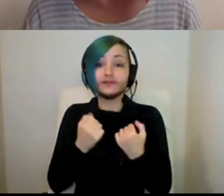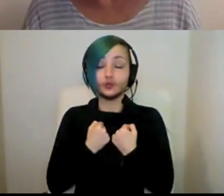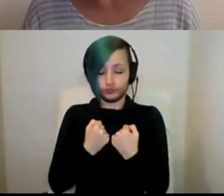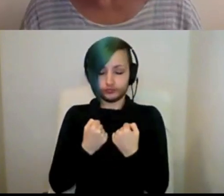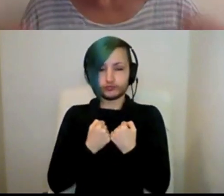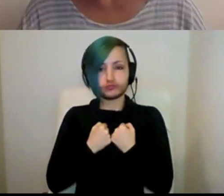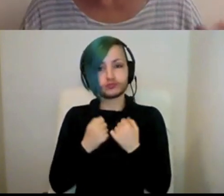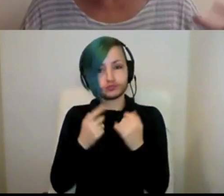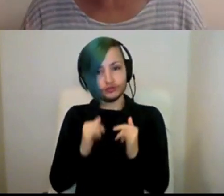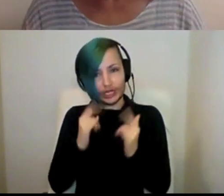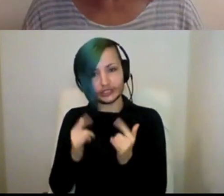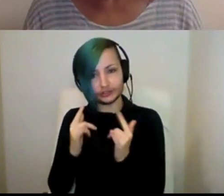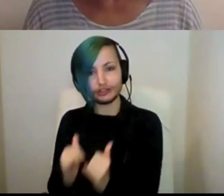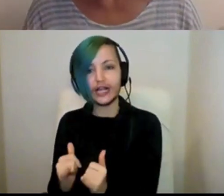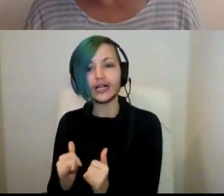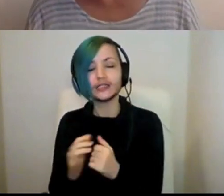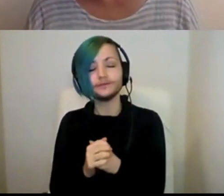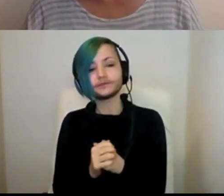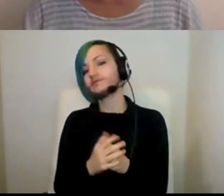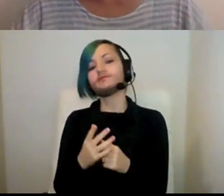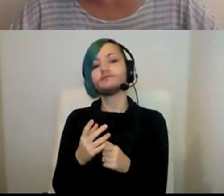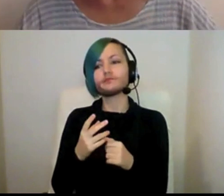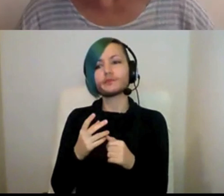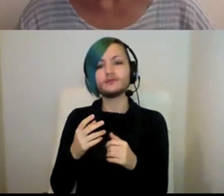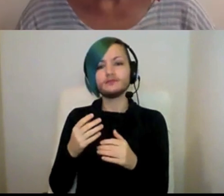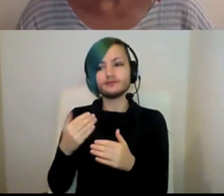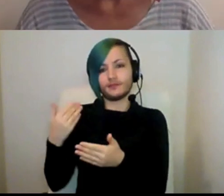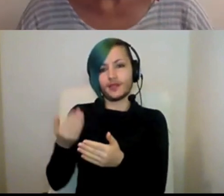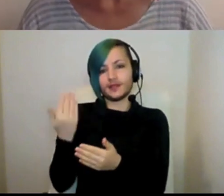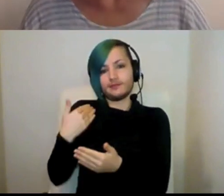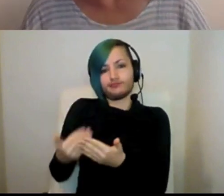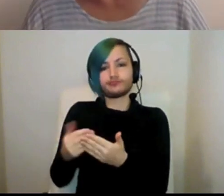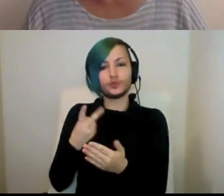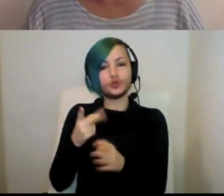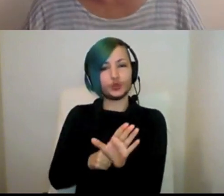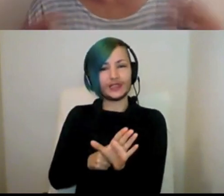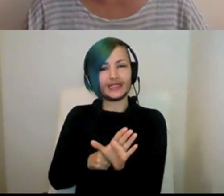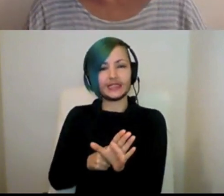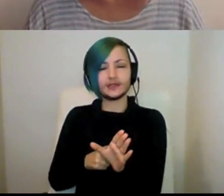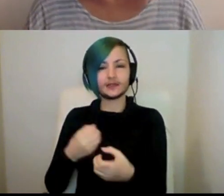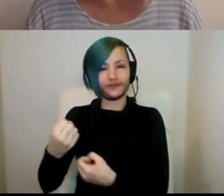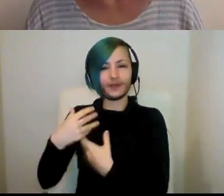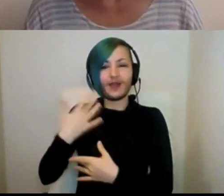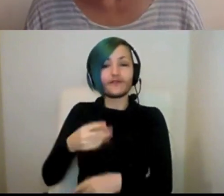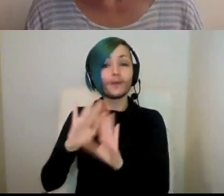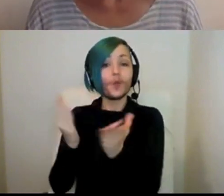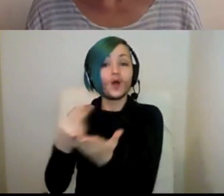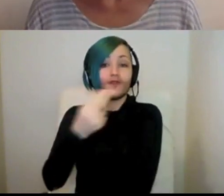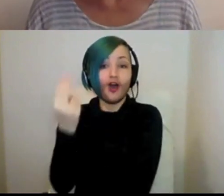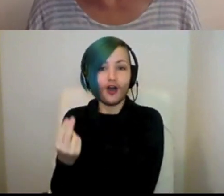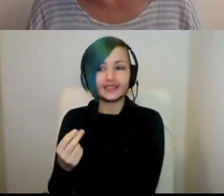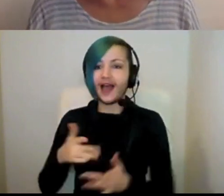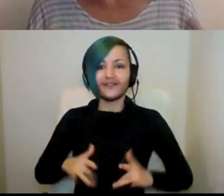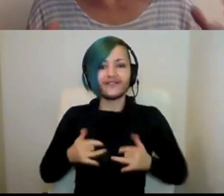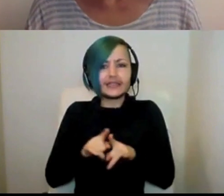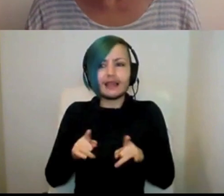But these last 2 years, getting input from the art world, which I feel like we've been deprived of for years.